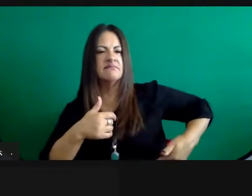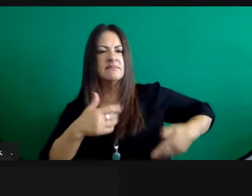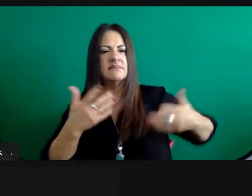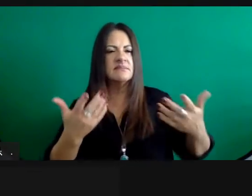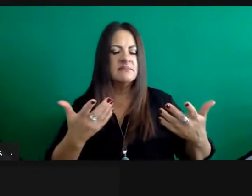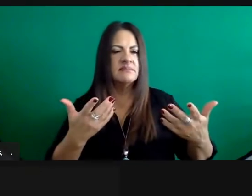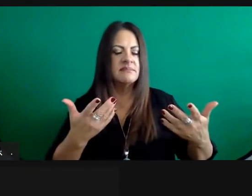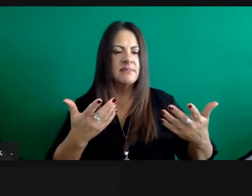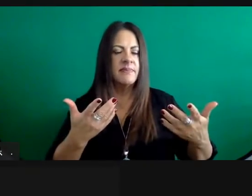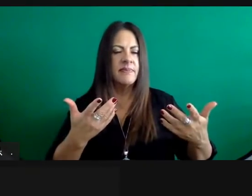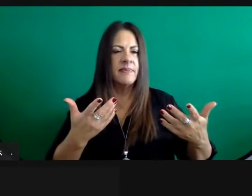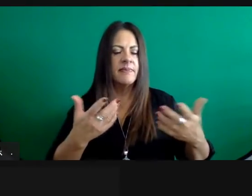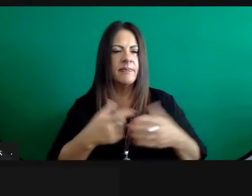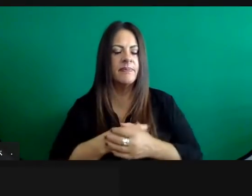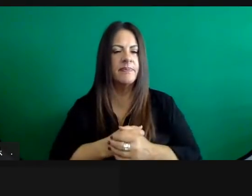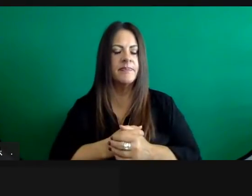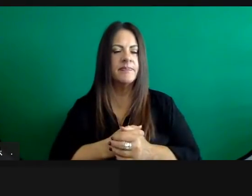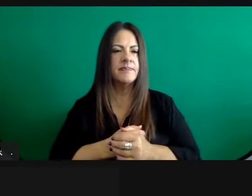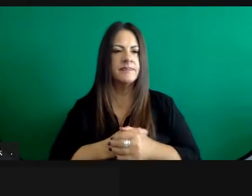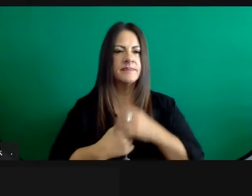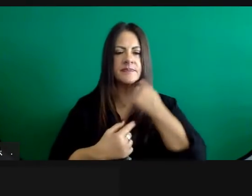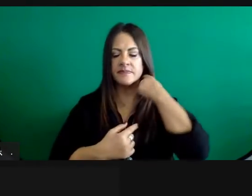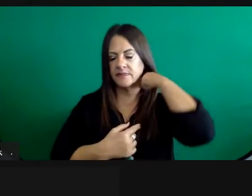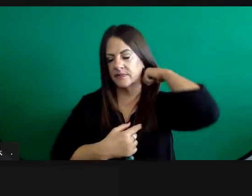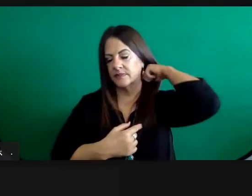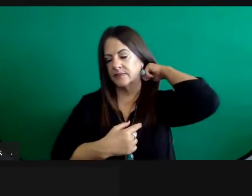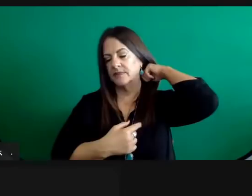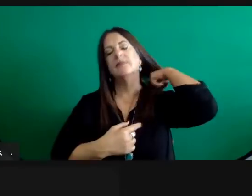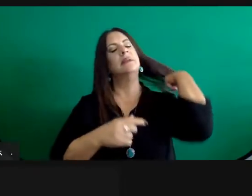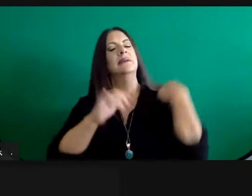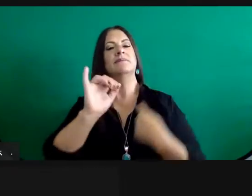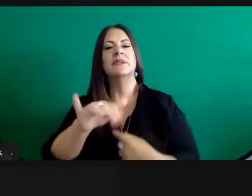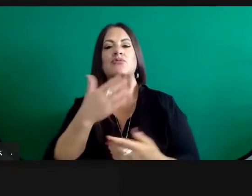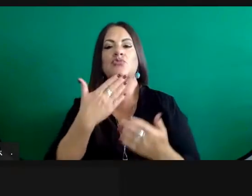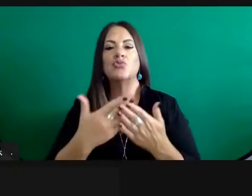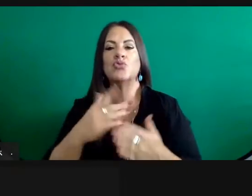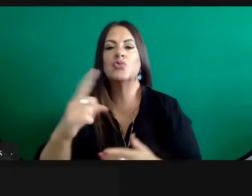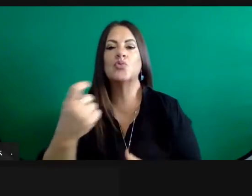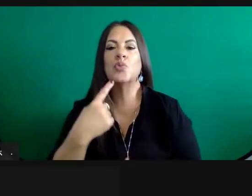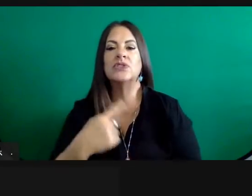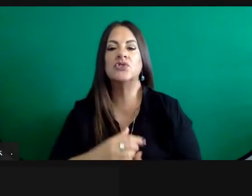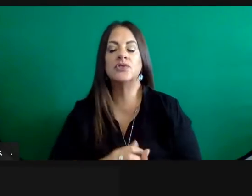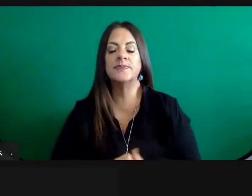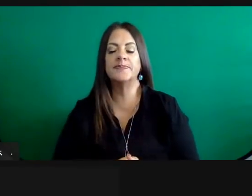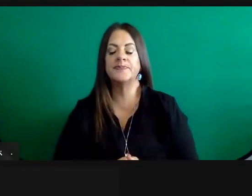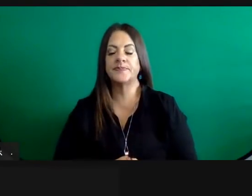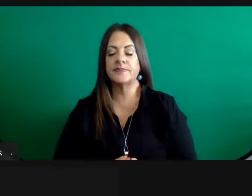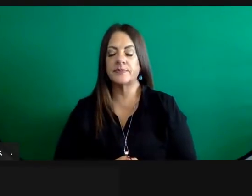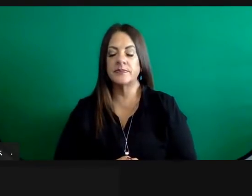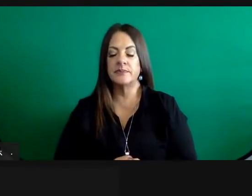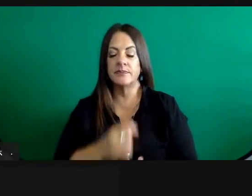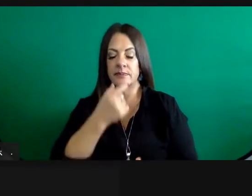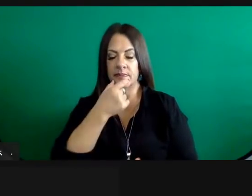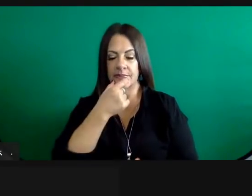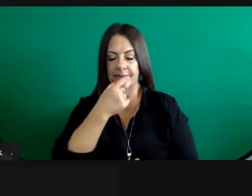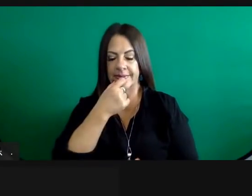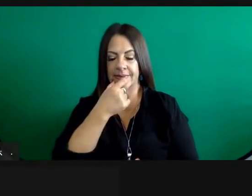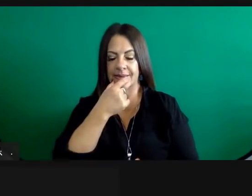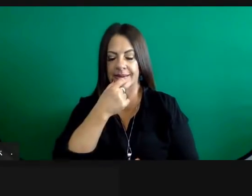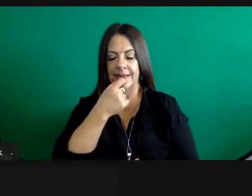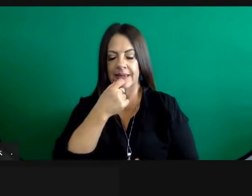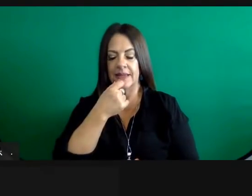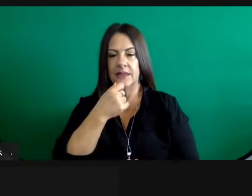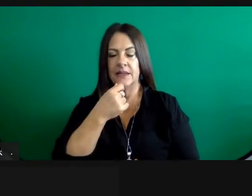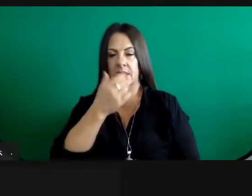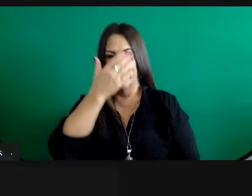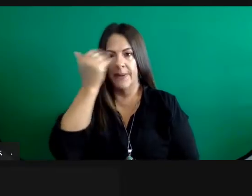spread? Yeah, I think great questions. And I'll go to a part of an answer from an earlier question. With this level